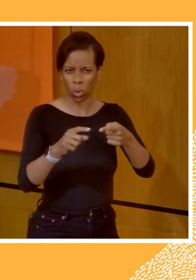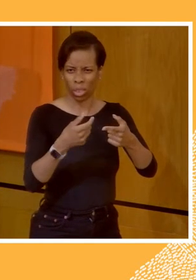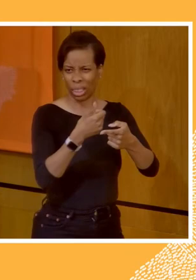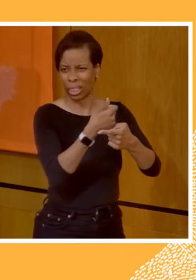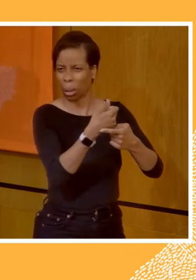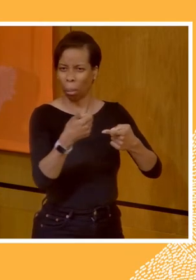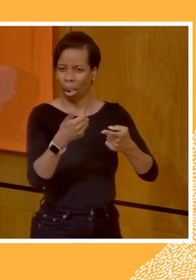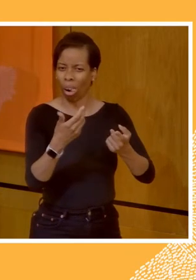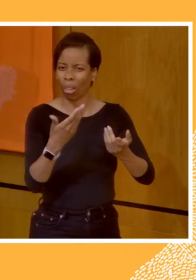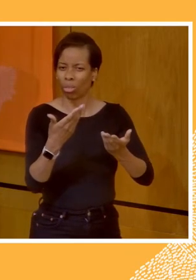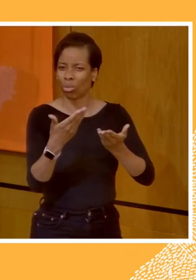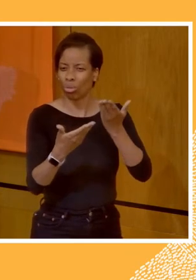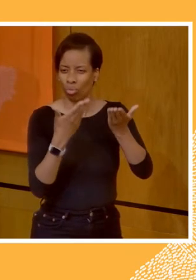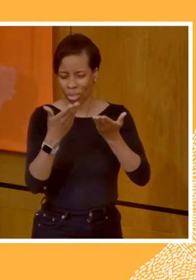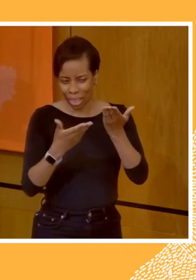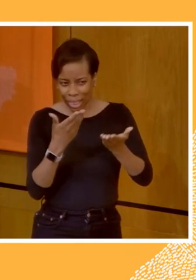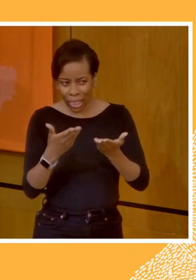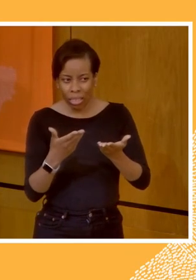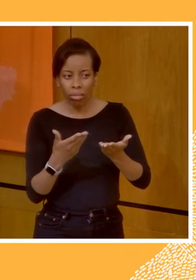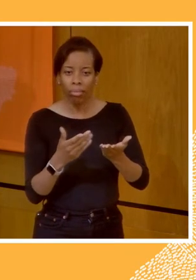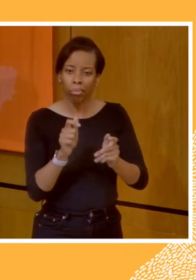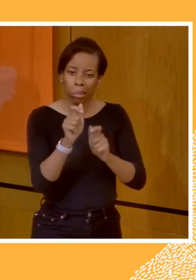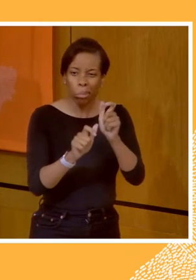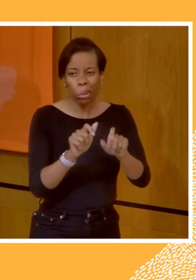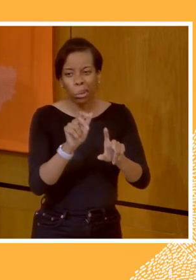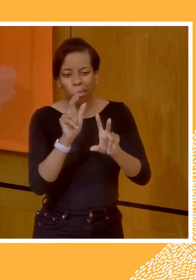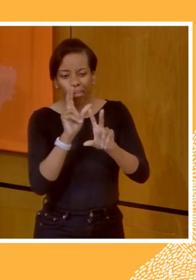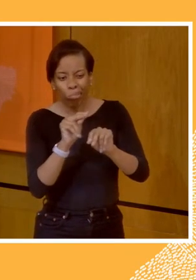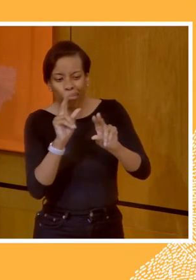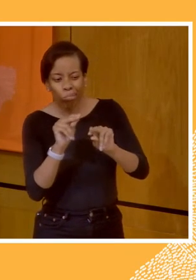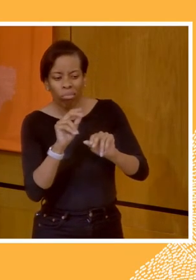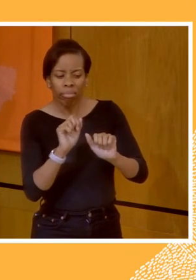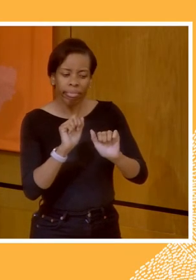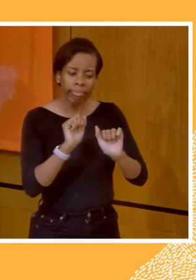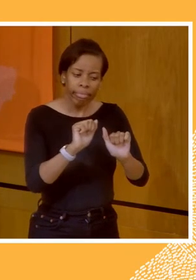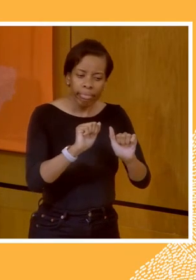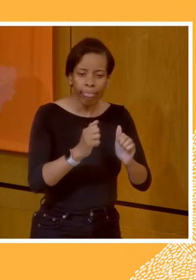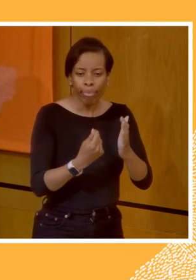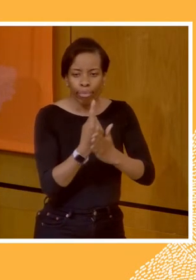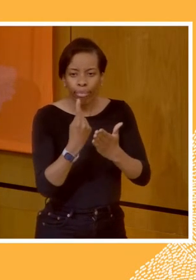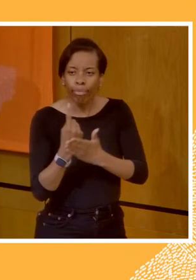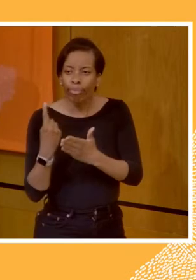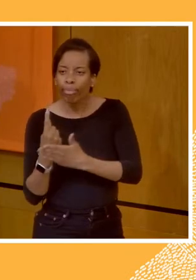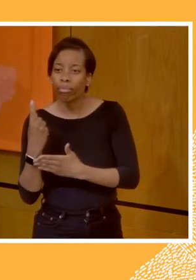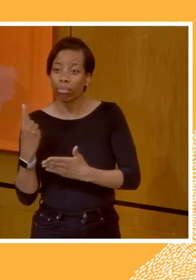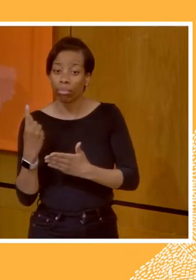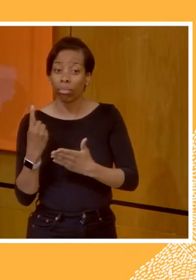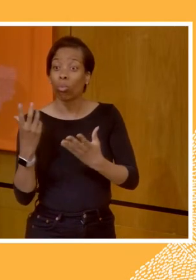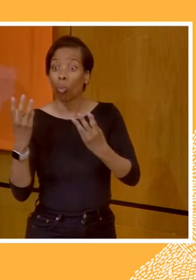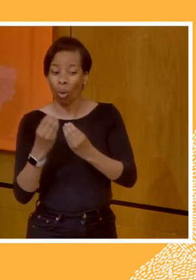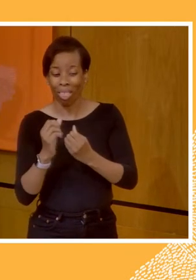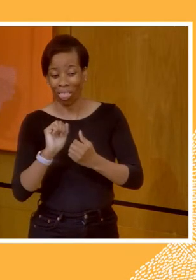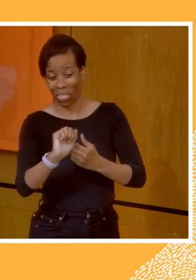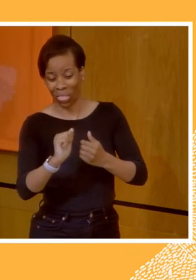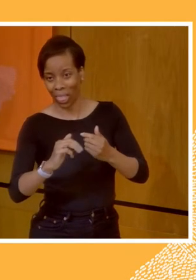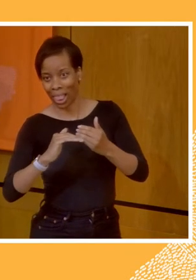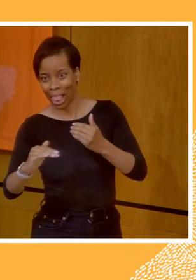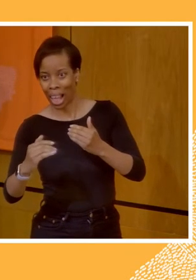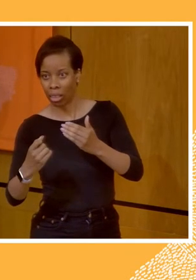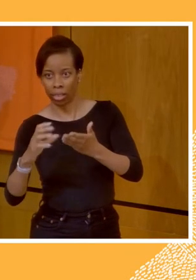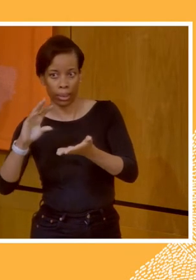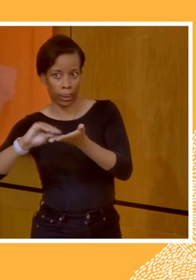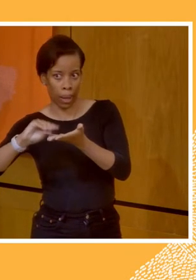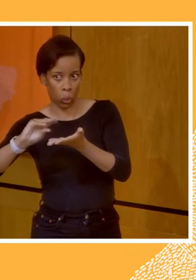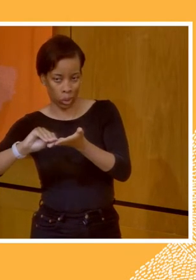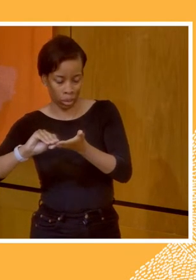telling the story. So it would be, you know, people speaking about their experiences alongside sounds from the land. The B